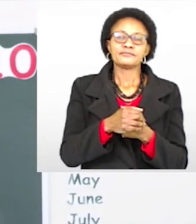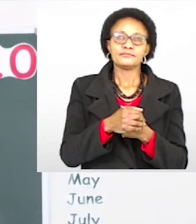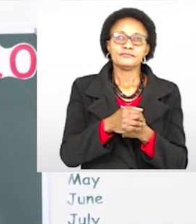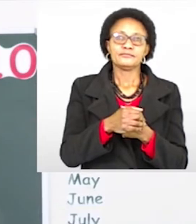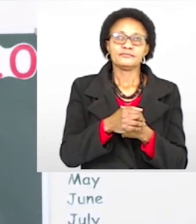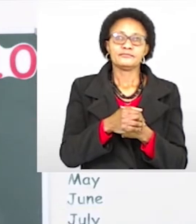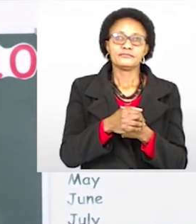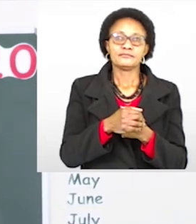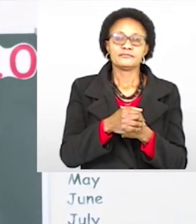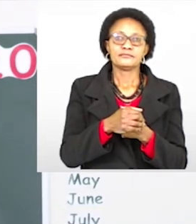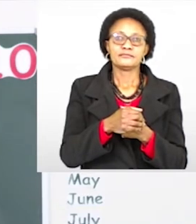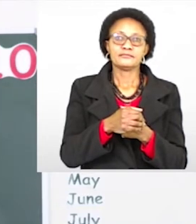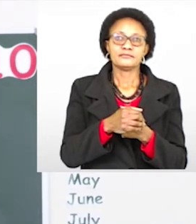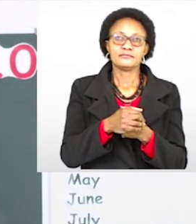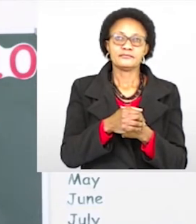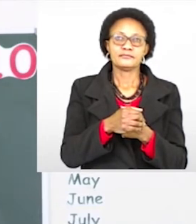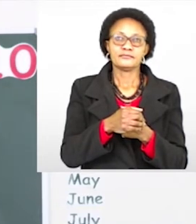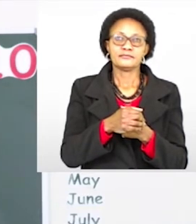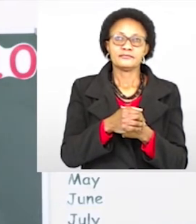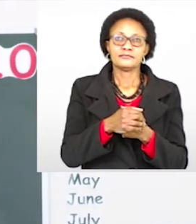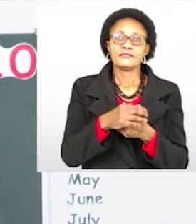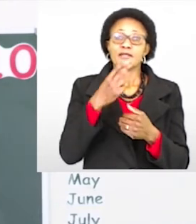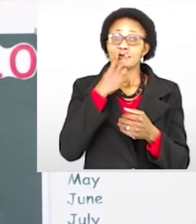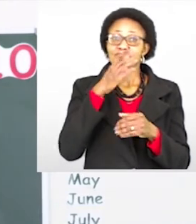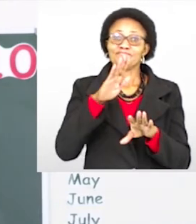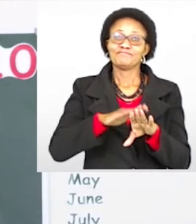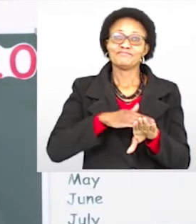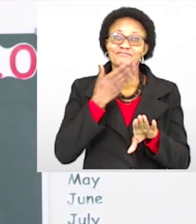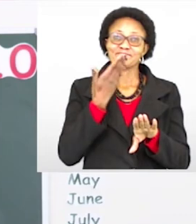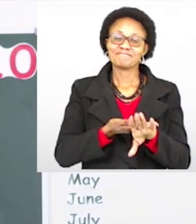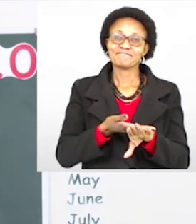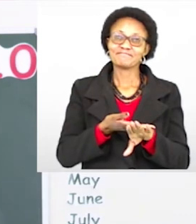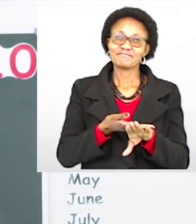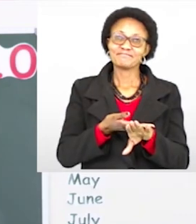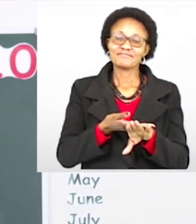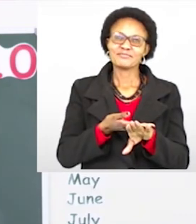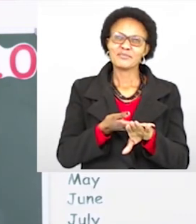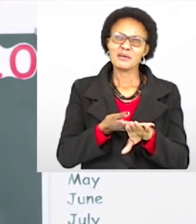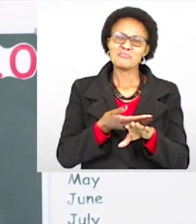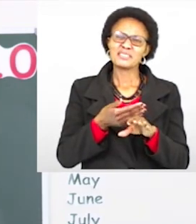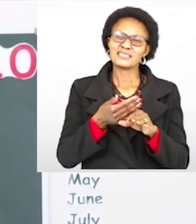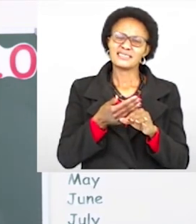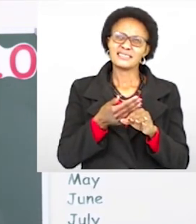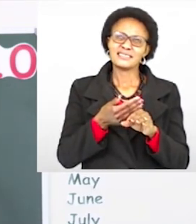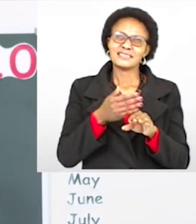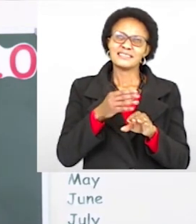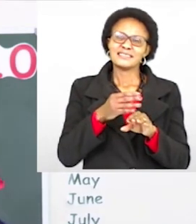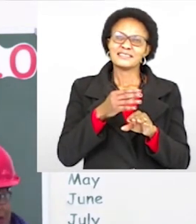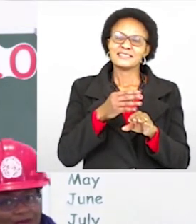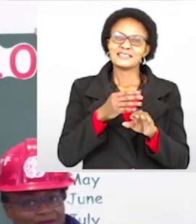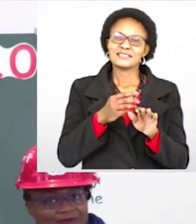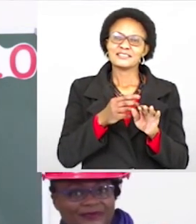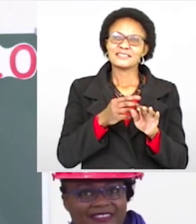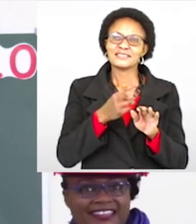I did mine here, and I'm not sure if you'll be able to see it, but it's not completely done. Let me come forward so I